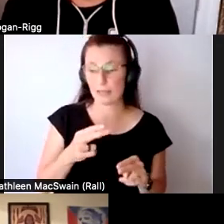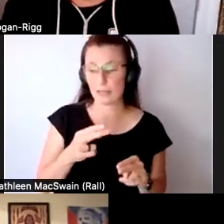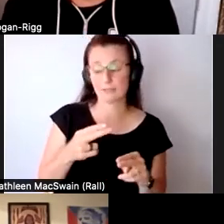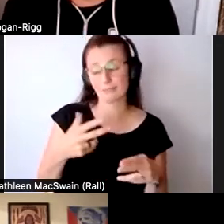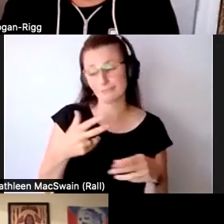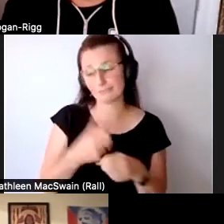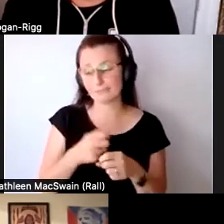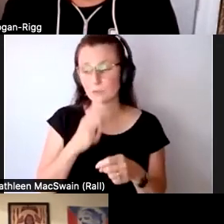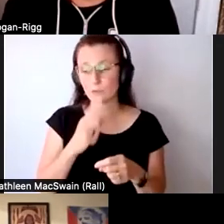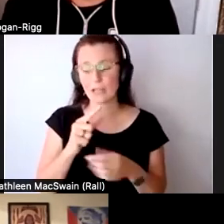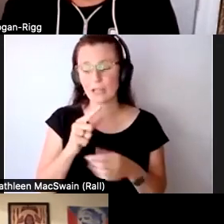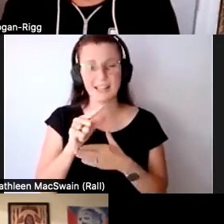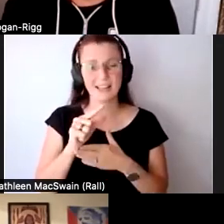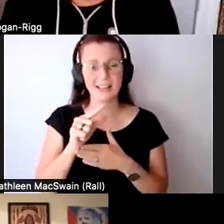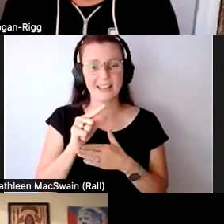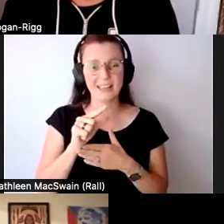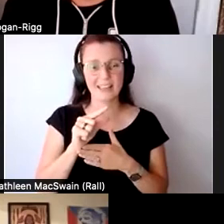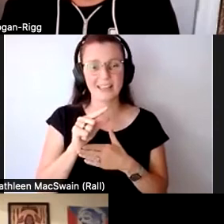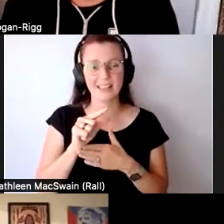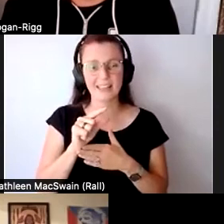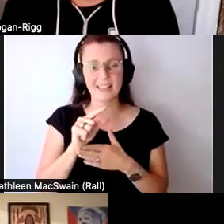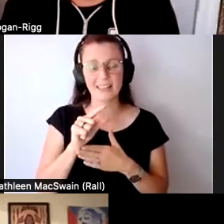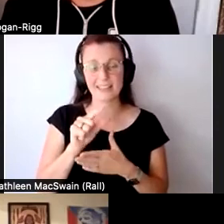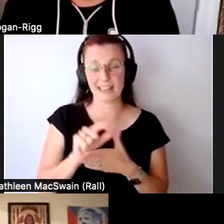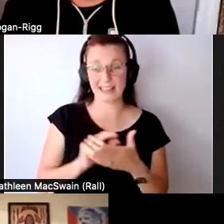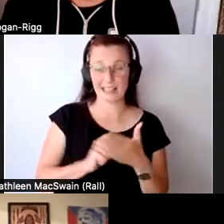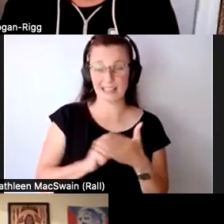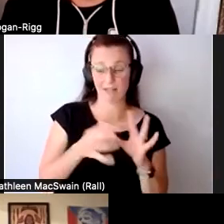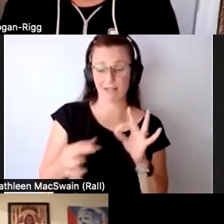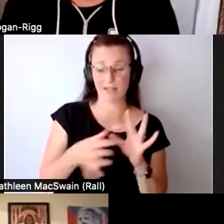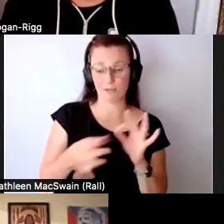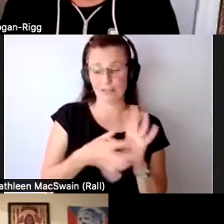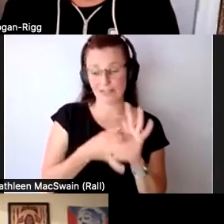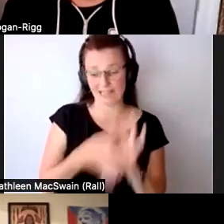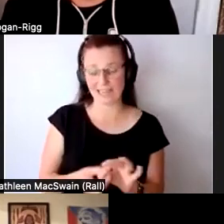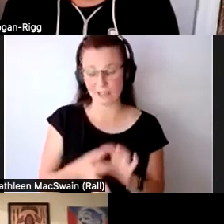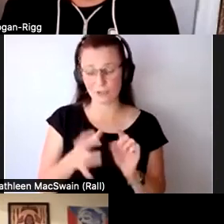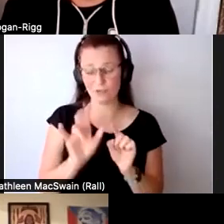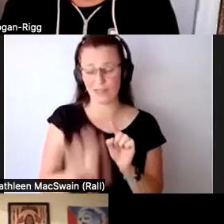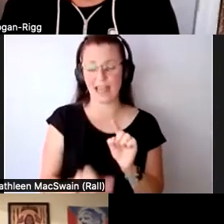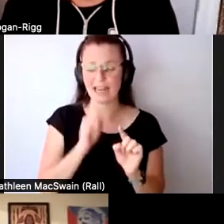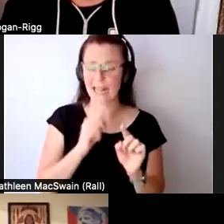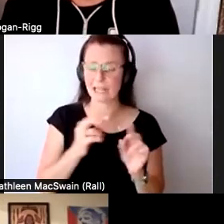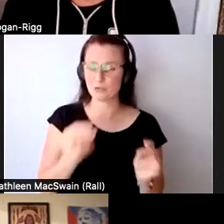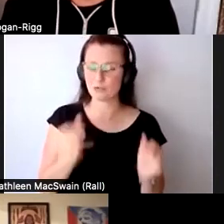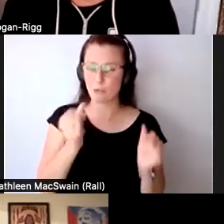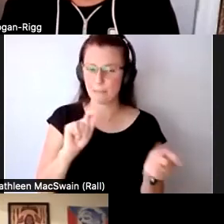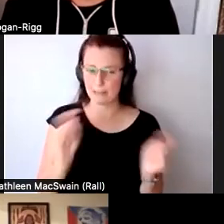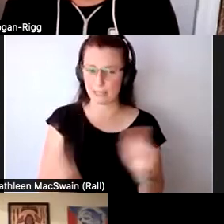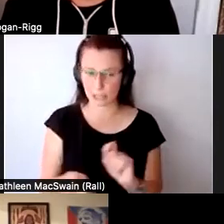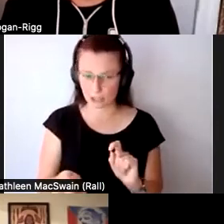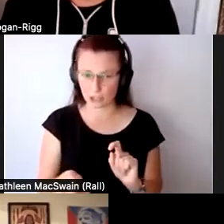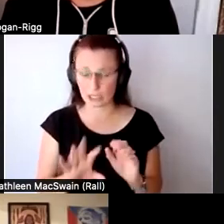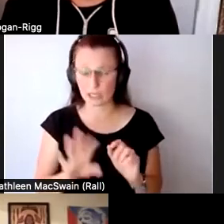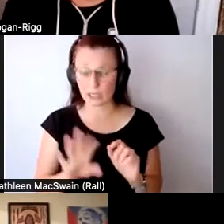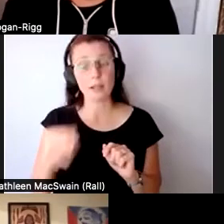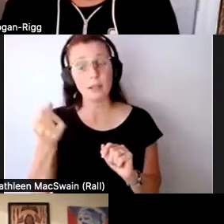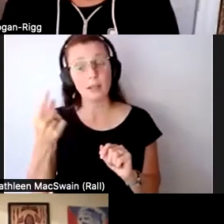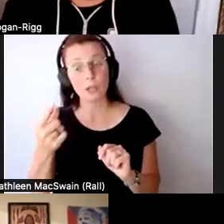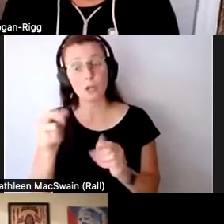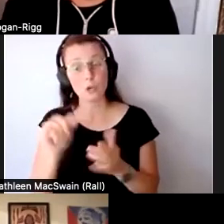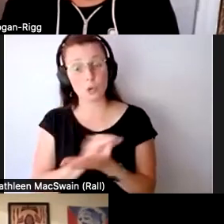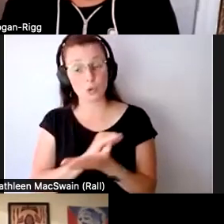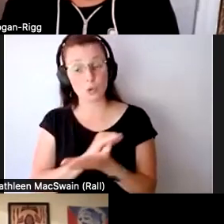direction of supporting the opening of supervised consumption sites in the United States. The fact that New York has been able to open as the first site in the country shows